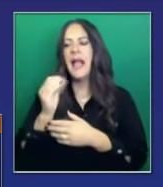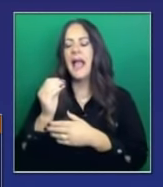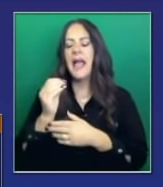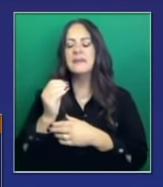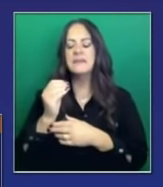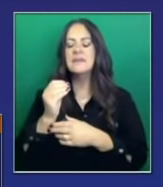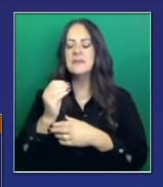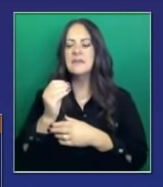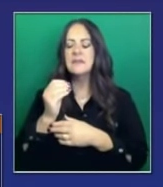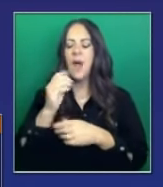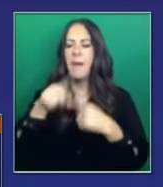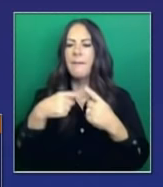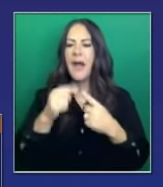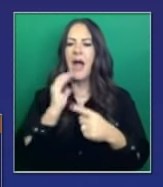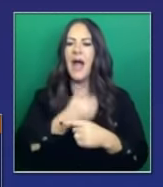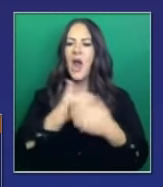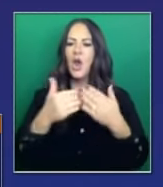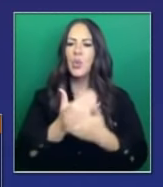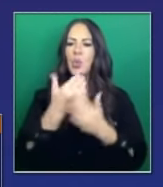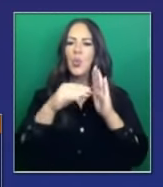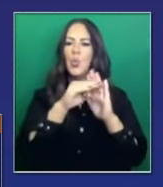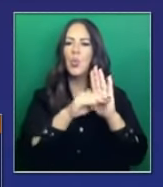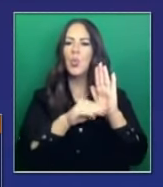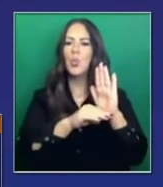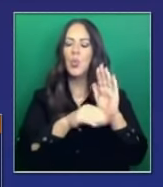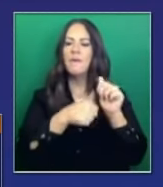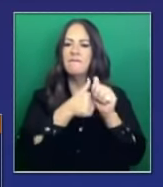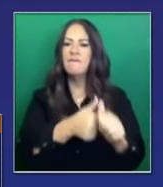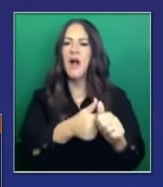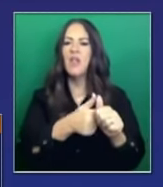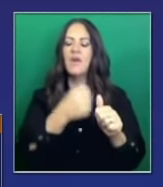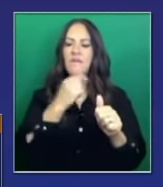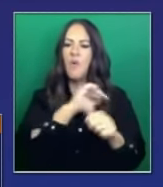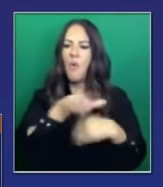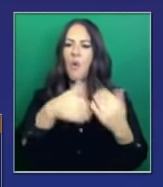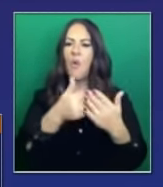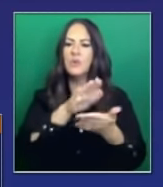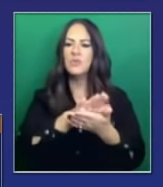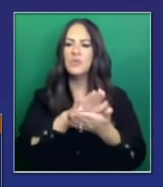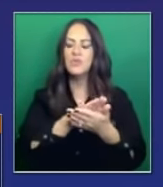guidelines for all the work that all of us have in front of us. Mr. Superintendent.